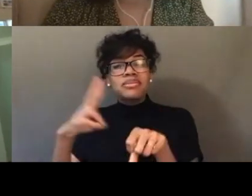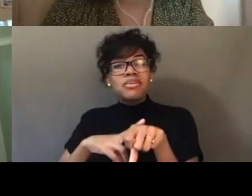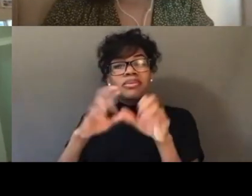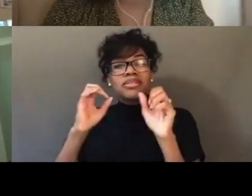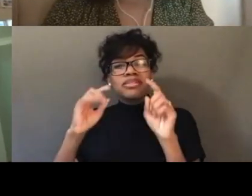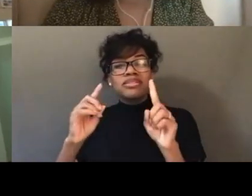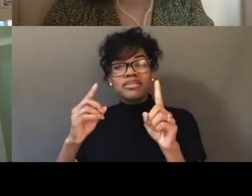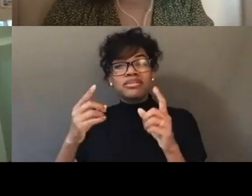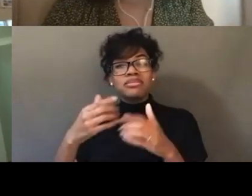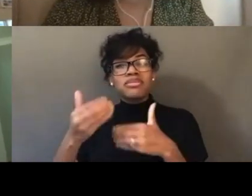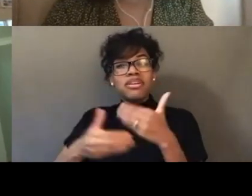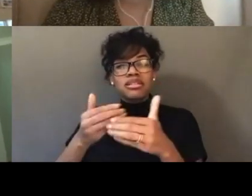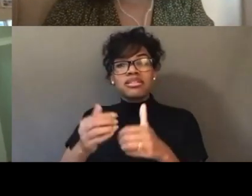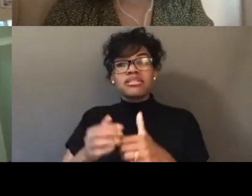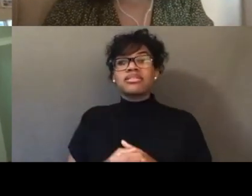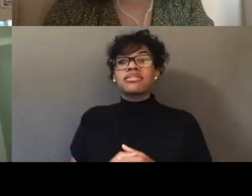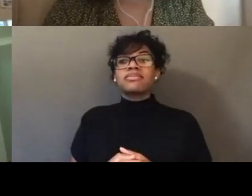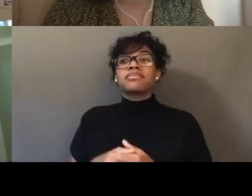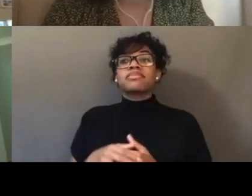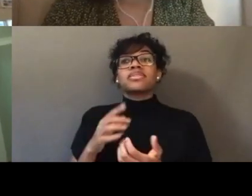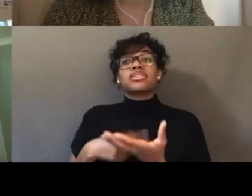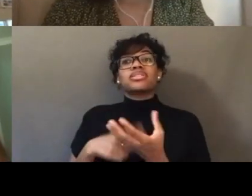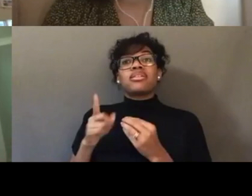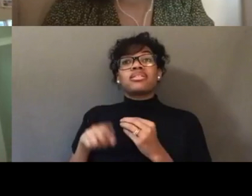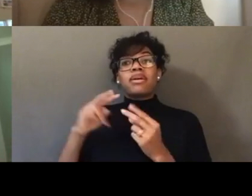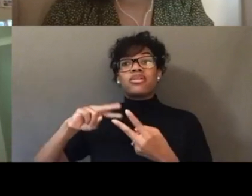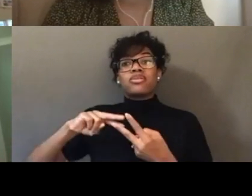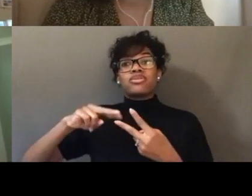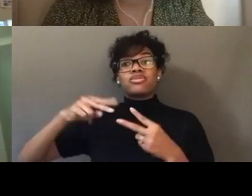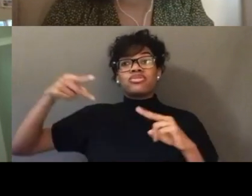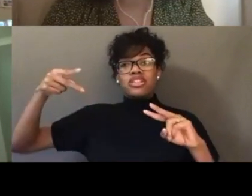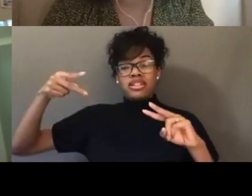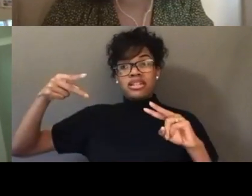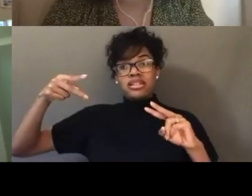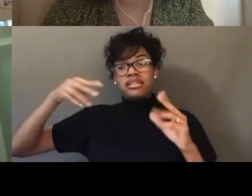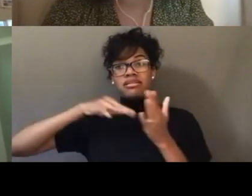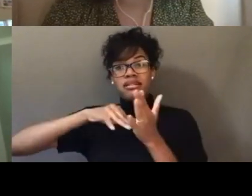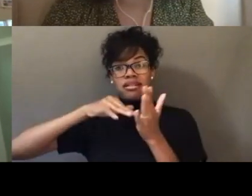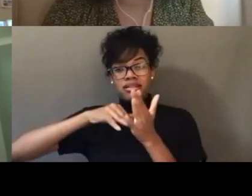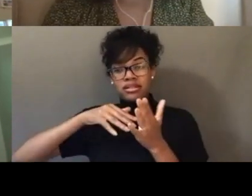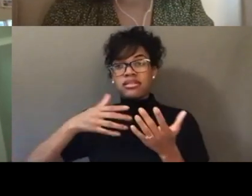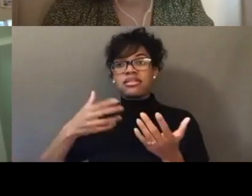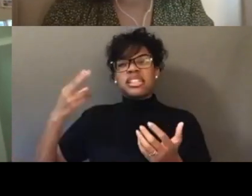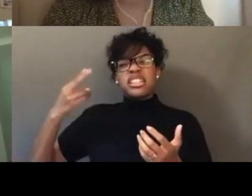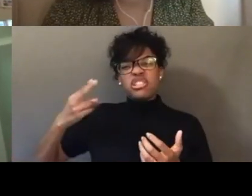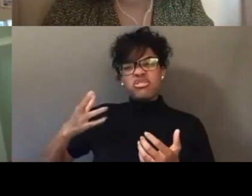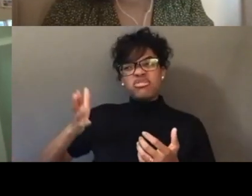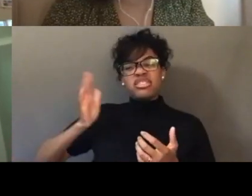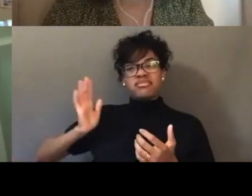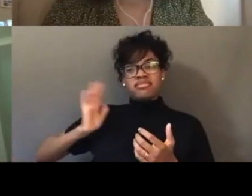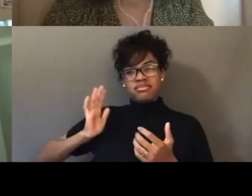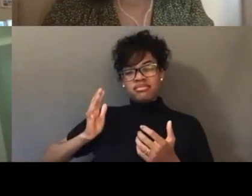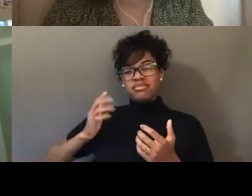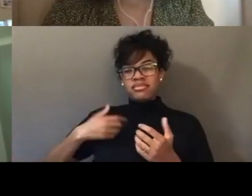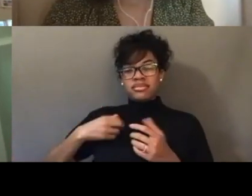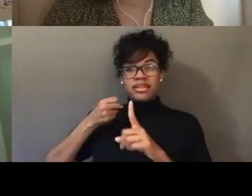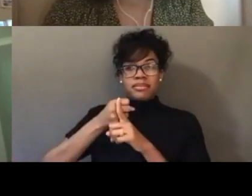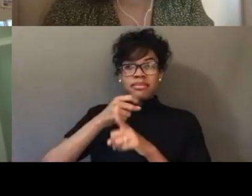eugenics and the history in this country. So again, I'm talking a lot, but I just wanted to share that. Thank you.